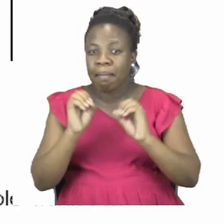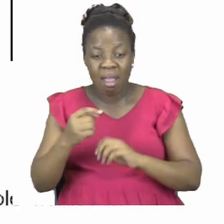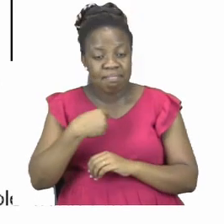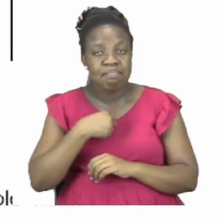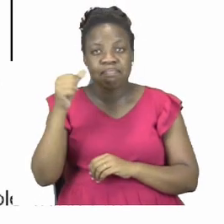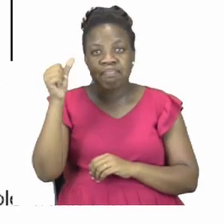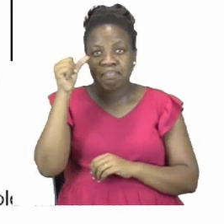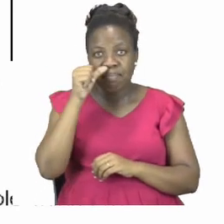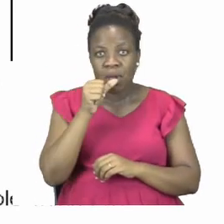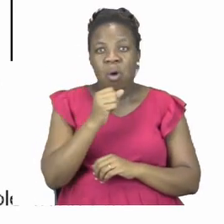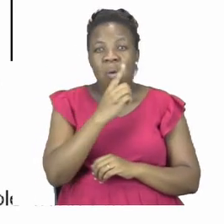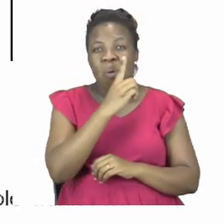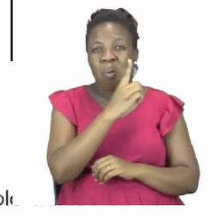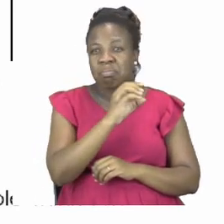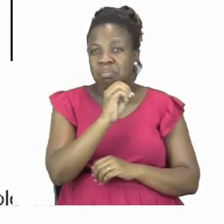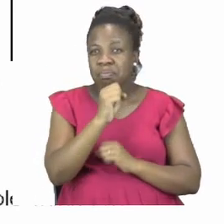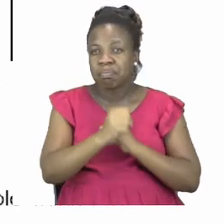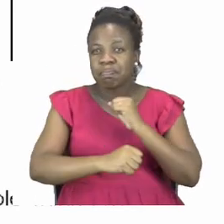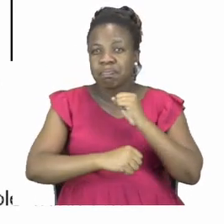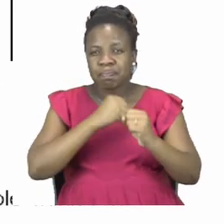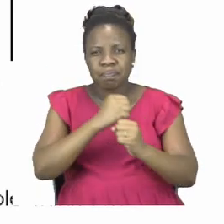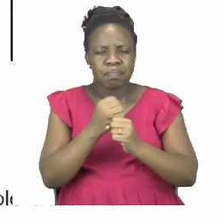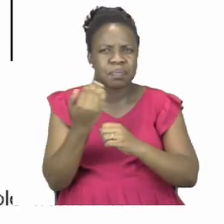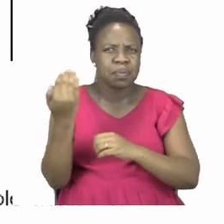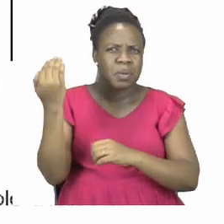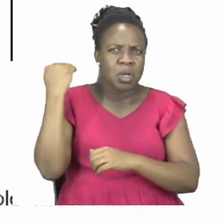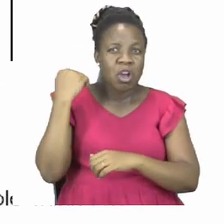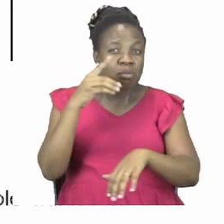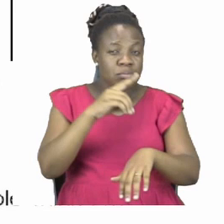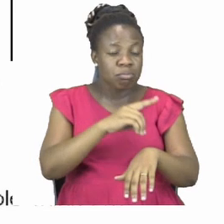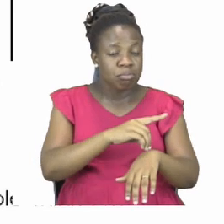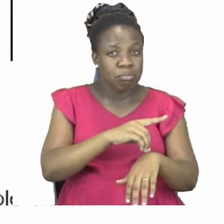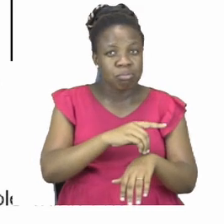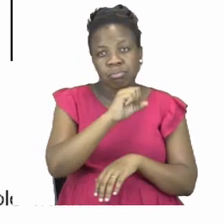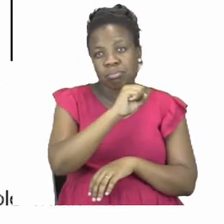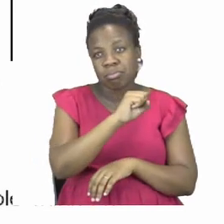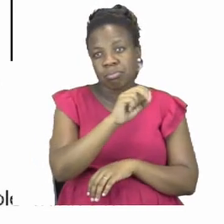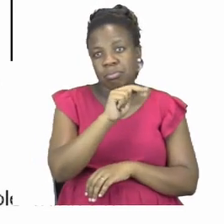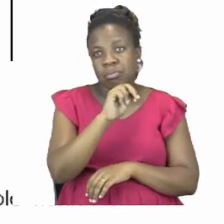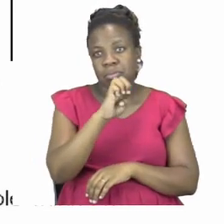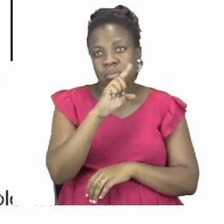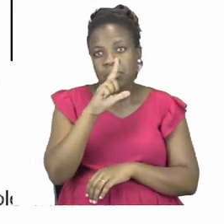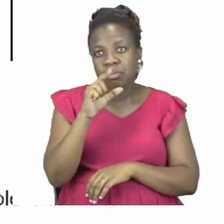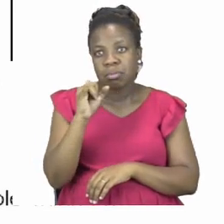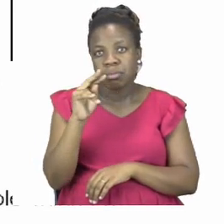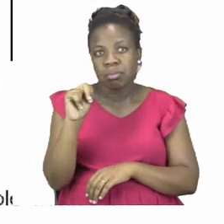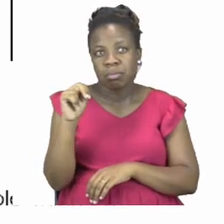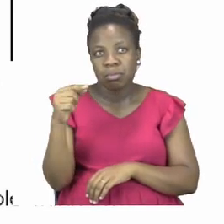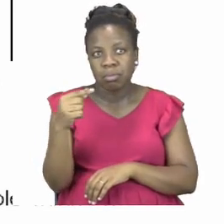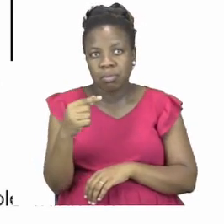100 years ago, Dr. Snelling found me. He named me a